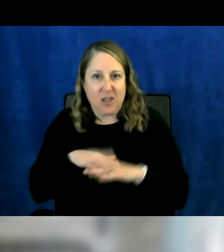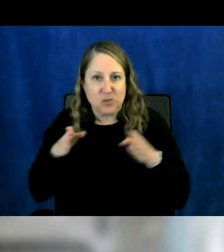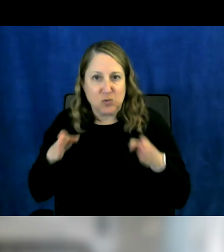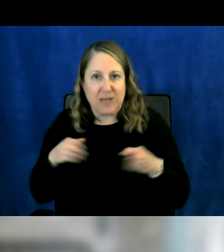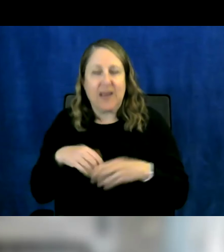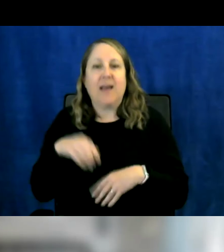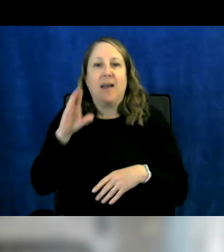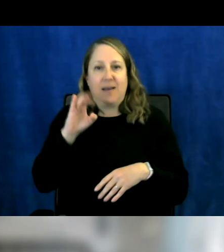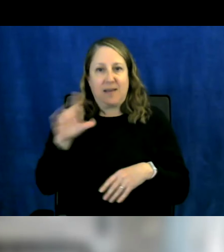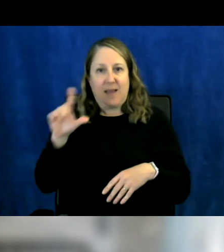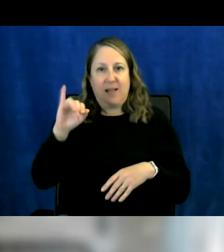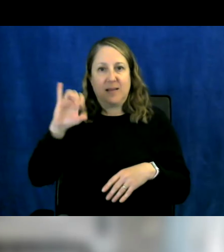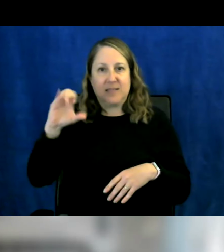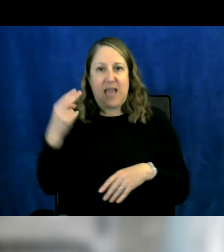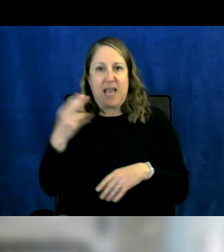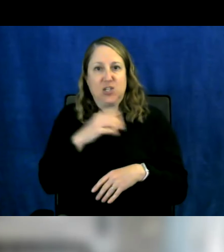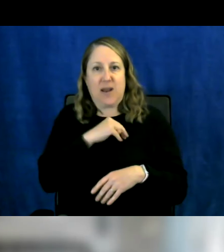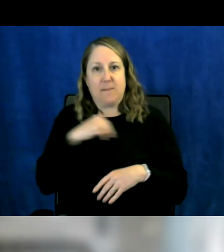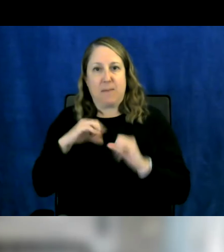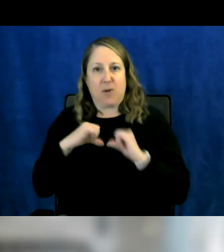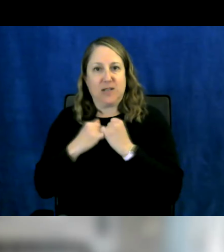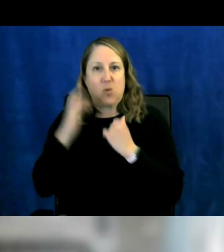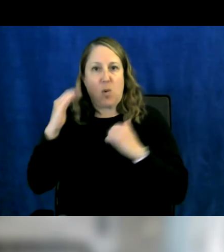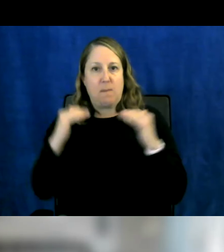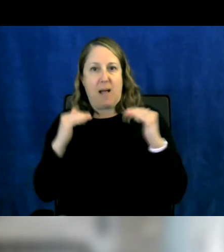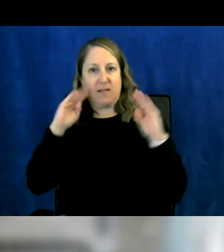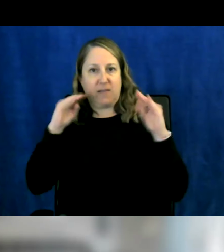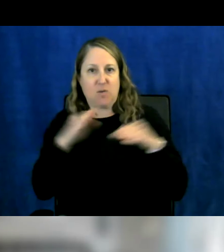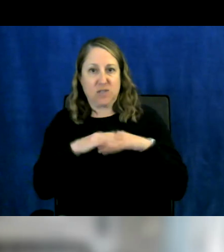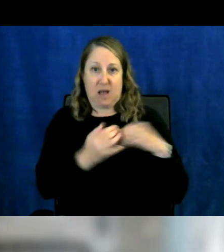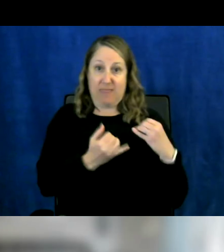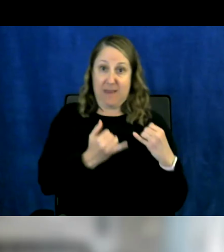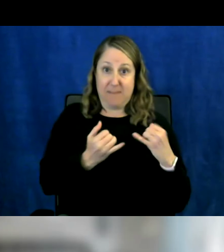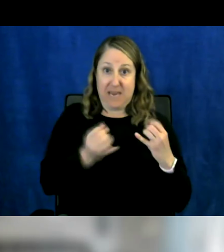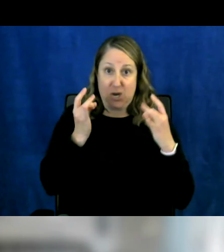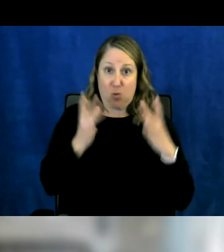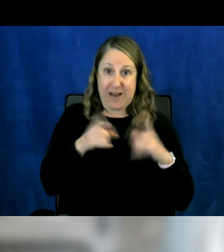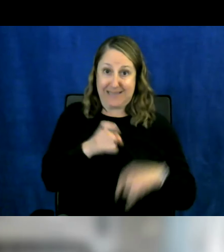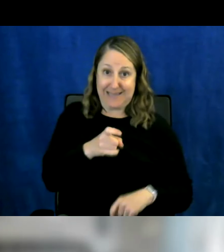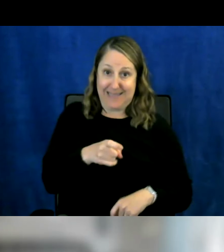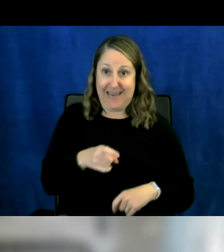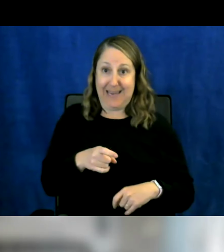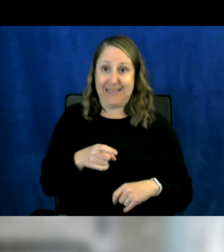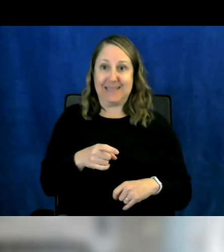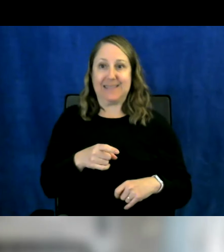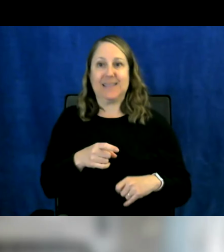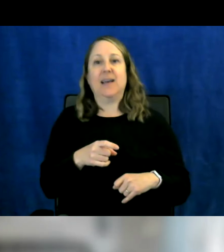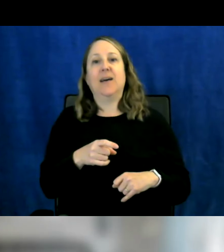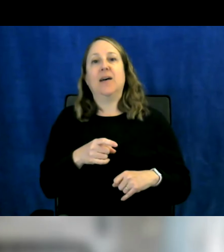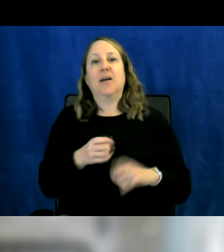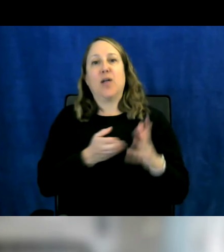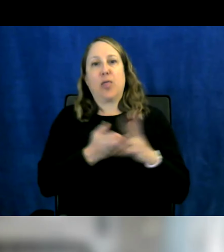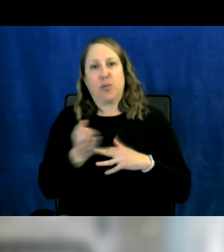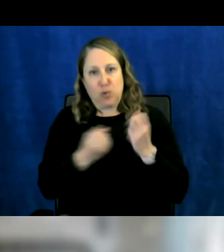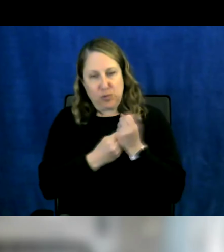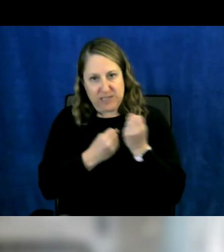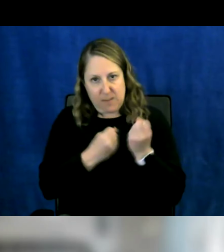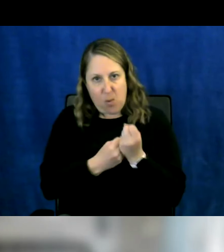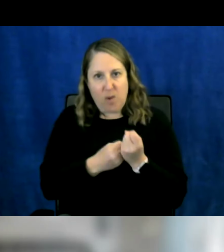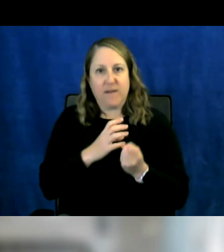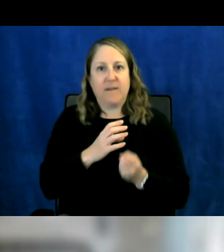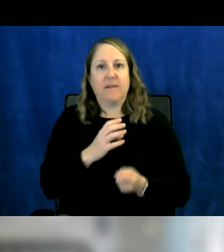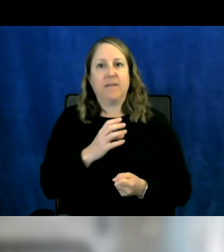Cal-ICH and its member agencies will balance a focus on the immediate crisis needs of people experiencing homelessness through supportive and